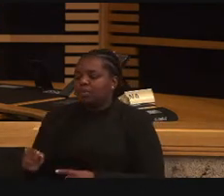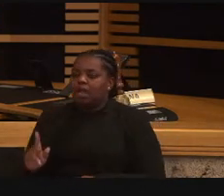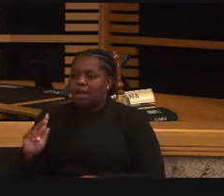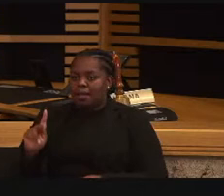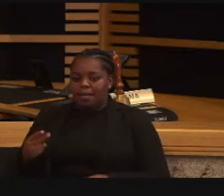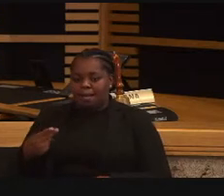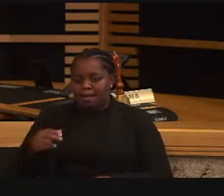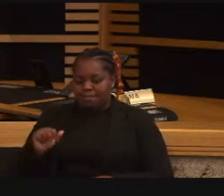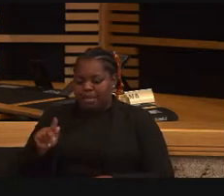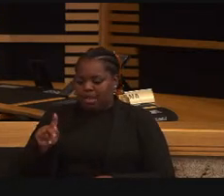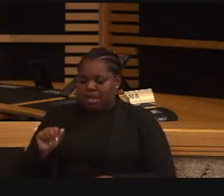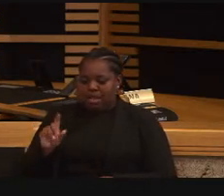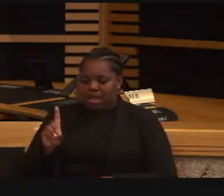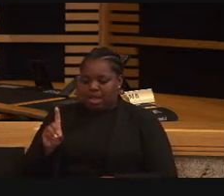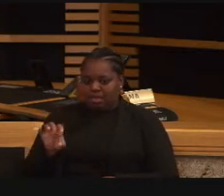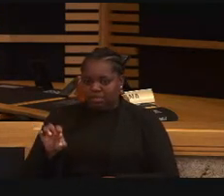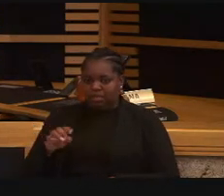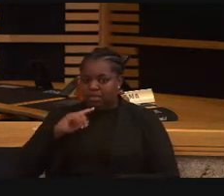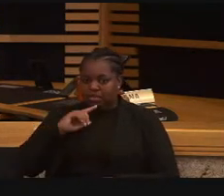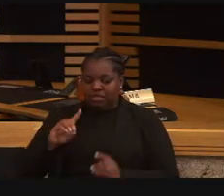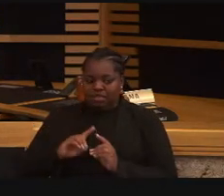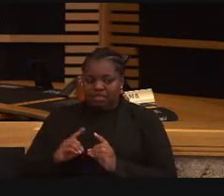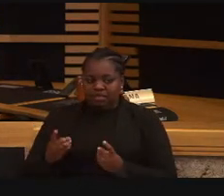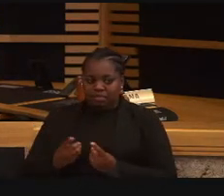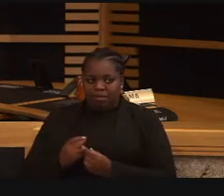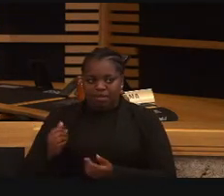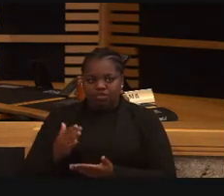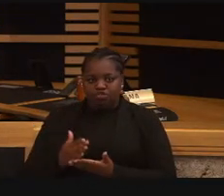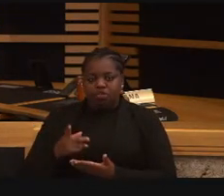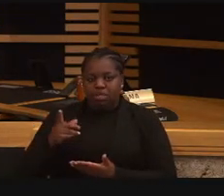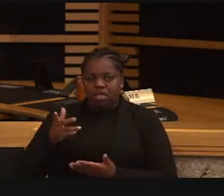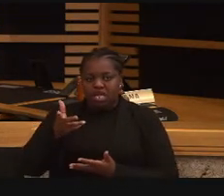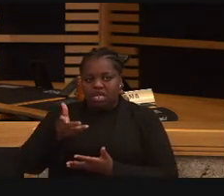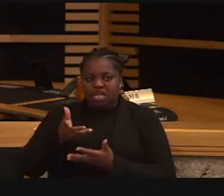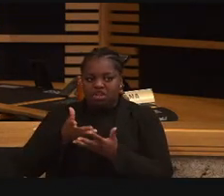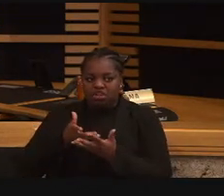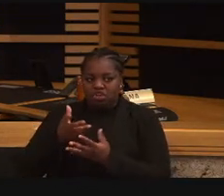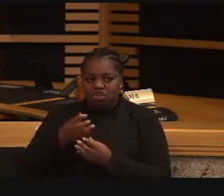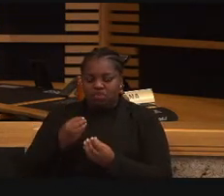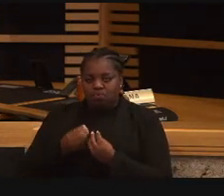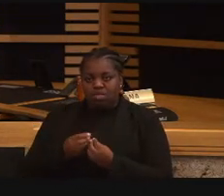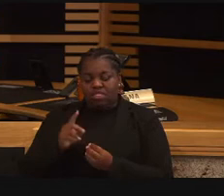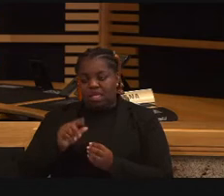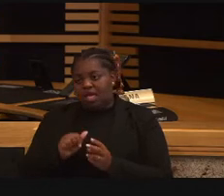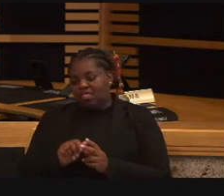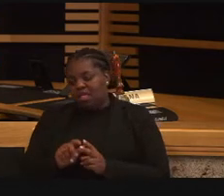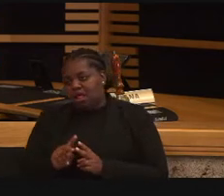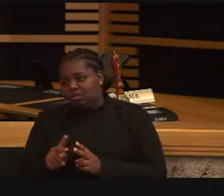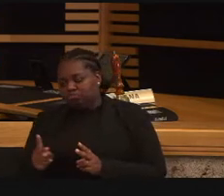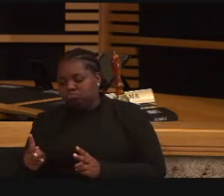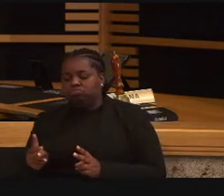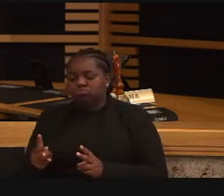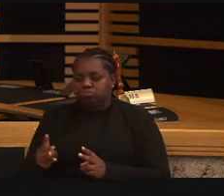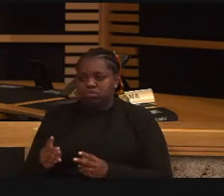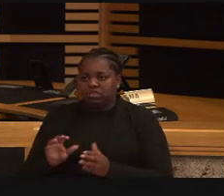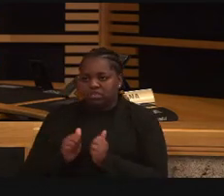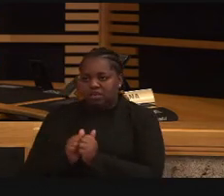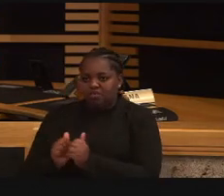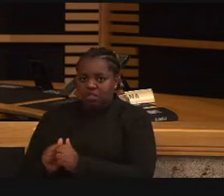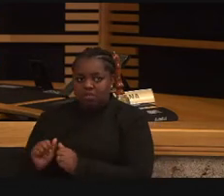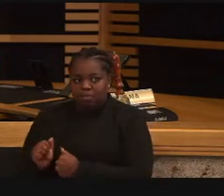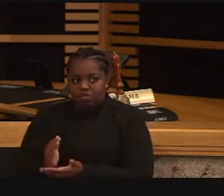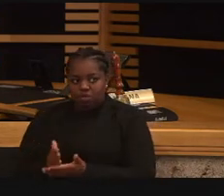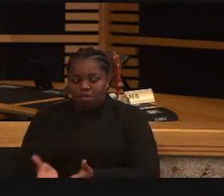Pia City. The department must engage with all relevant stakeholders with a view to finding an